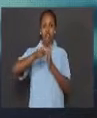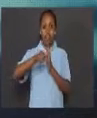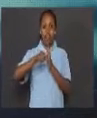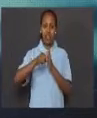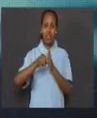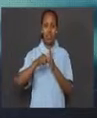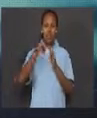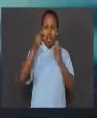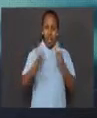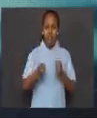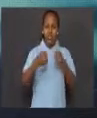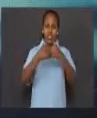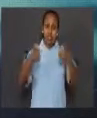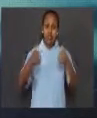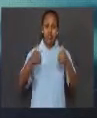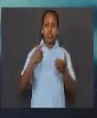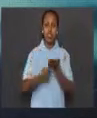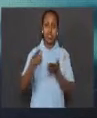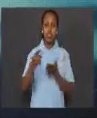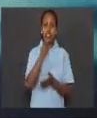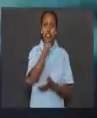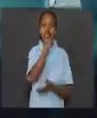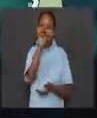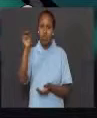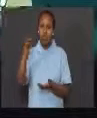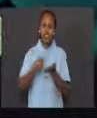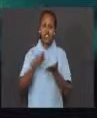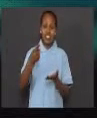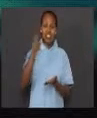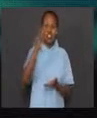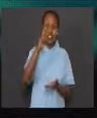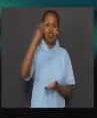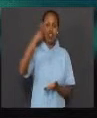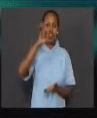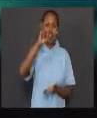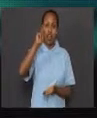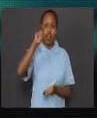Can you determine the momentum of the rhino?